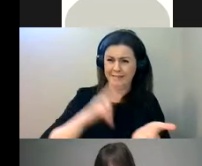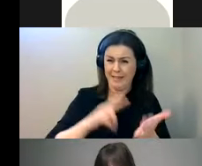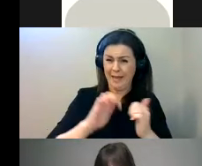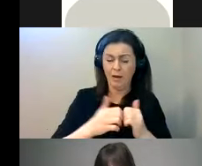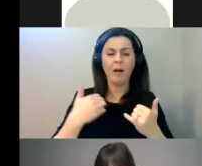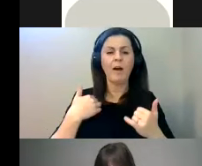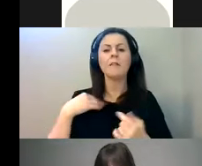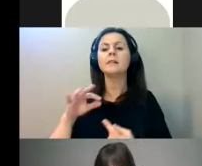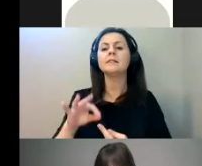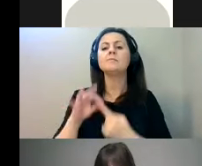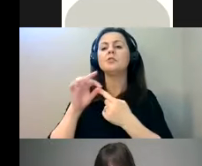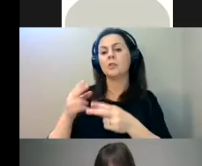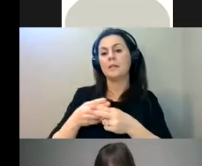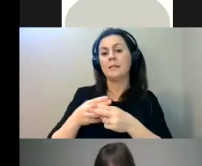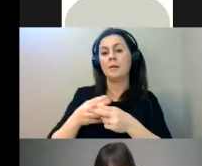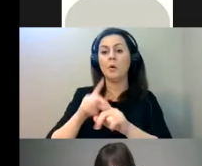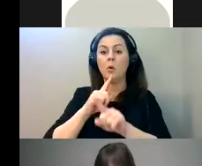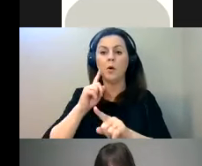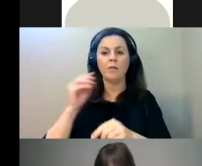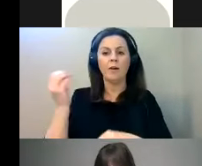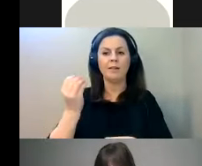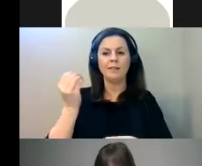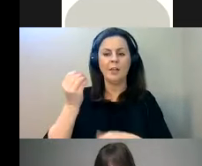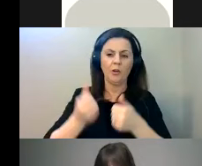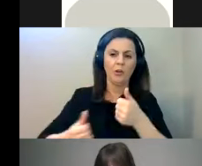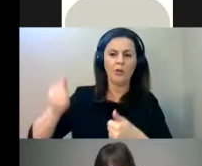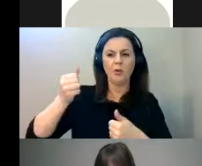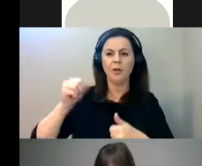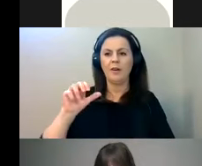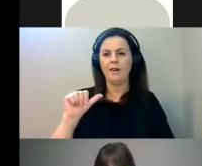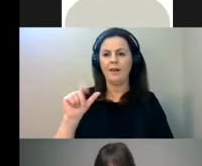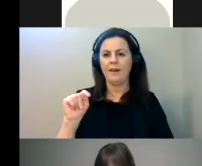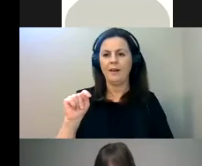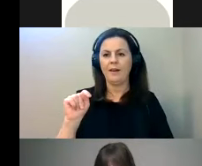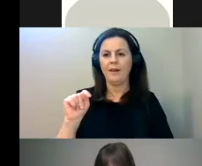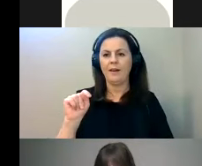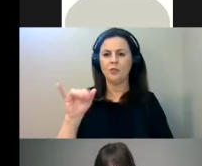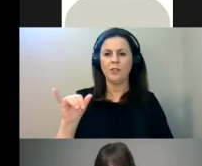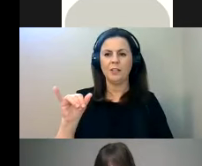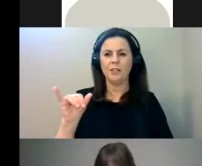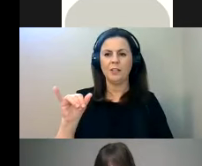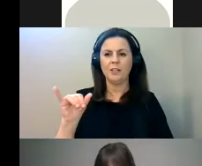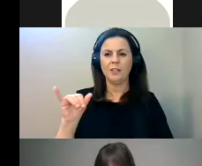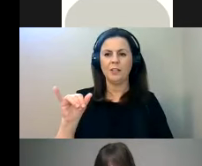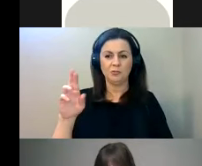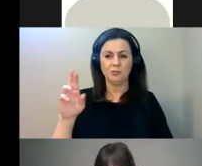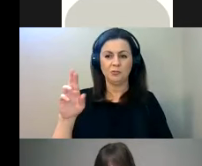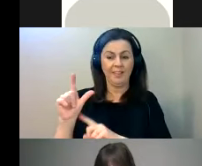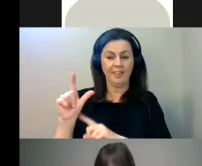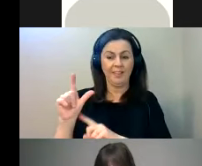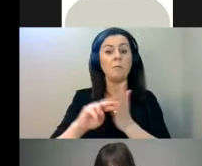Ontario Attorney General. This was done on April 7th, and it allows for audio-visual